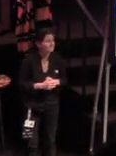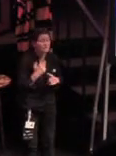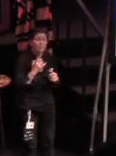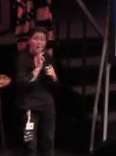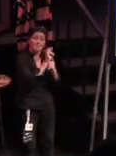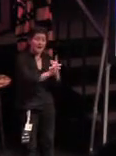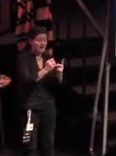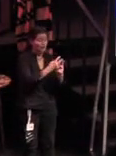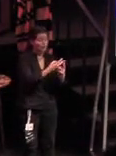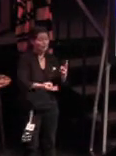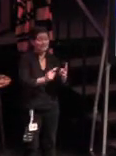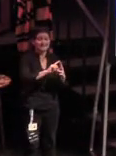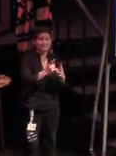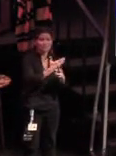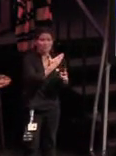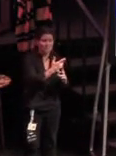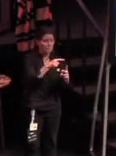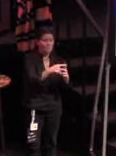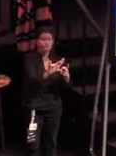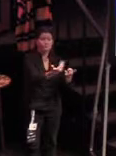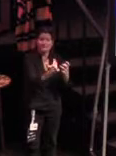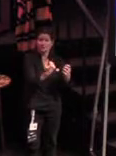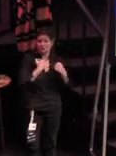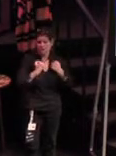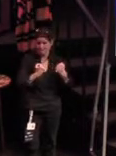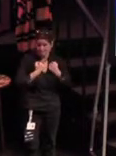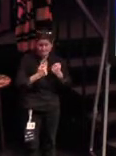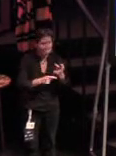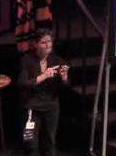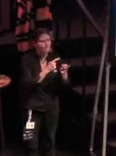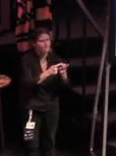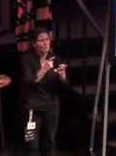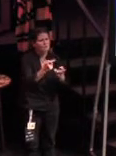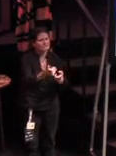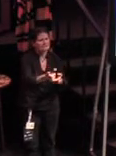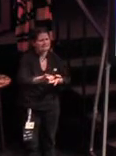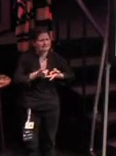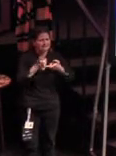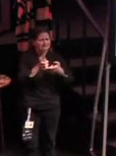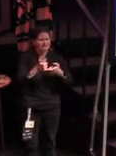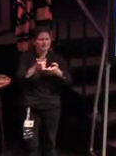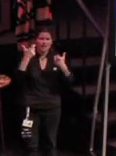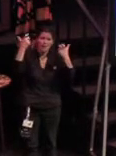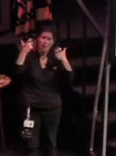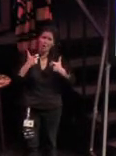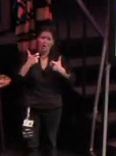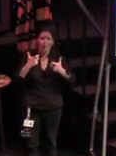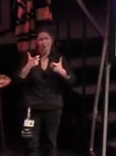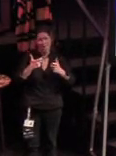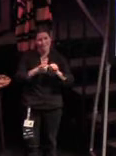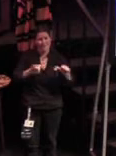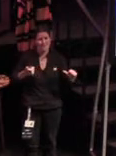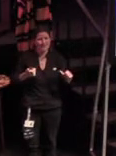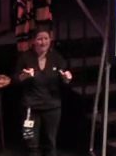One was a receptionist in a gym. One was an assistant in a law firm. Haha, the arrogance